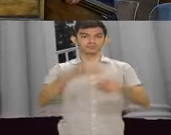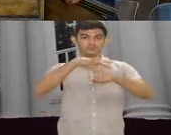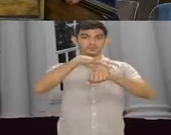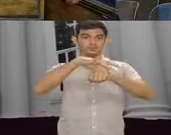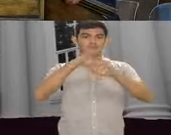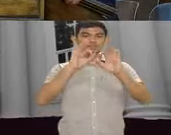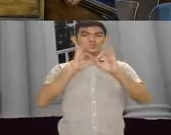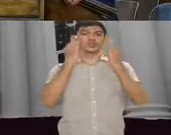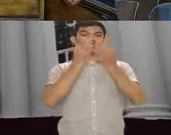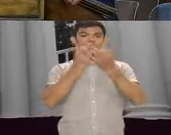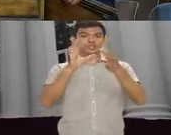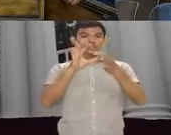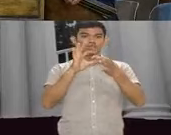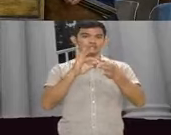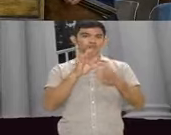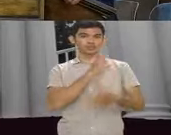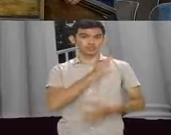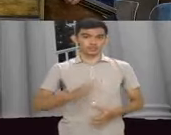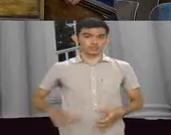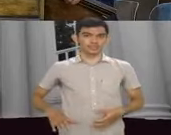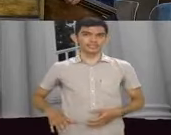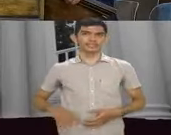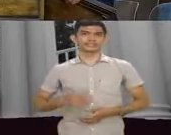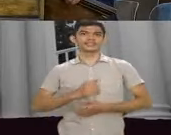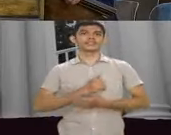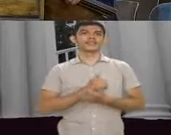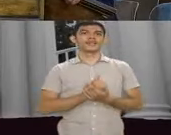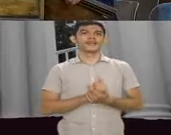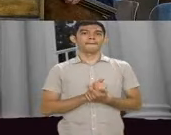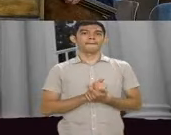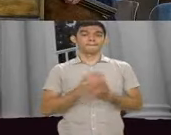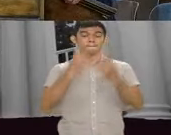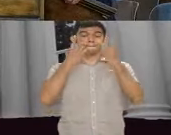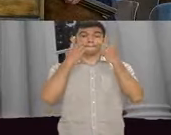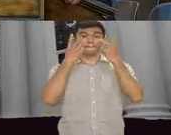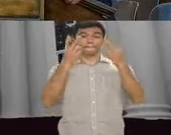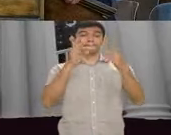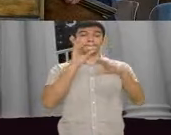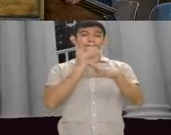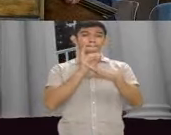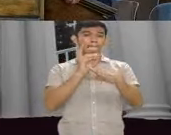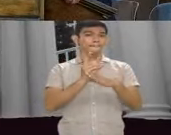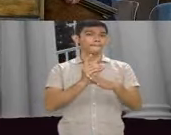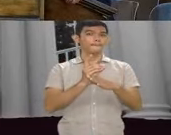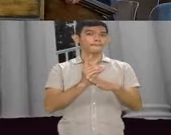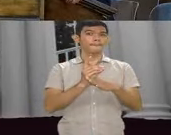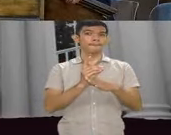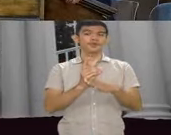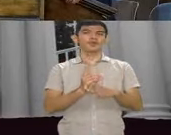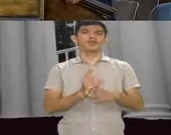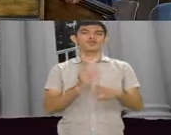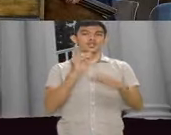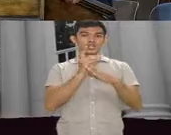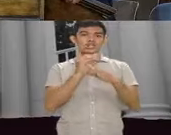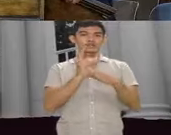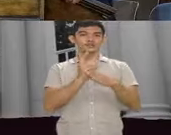The earthly family of Christ. So under that, makita nato the interruption of Christ's family. So